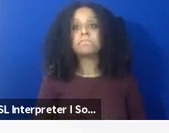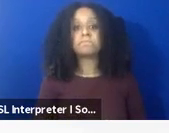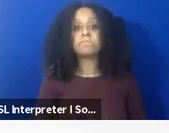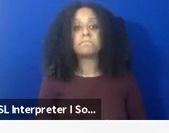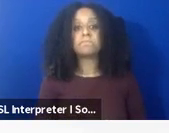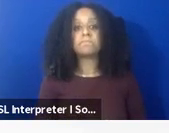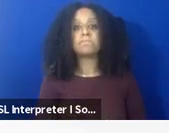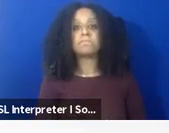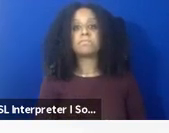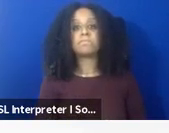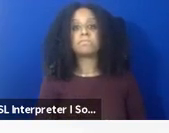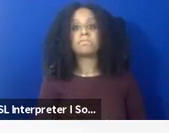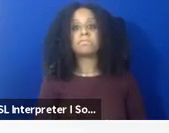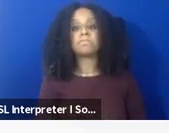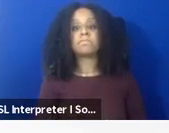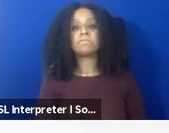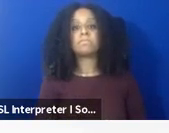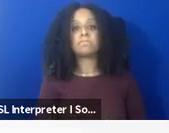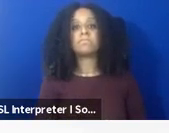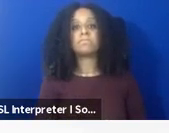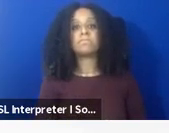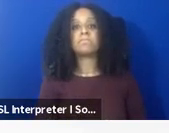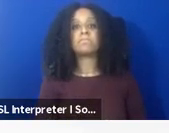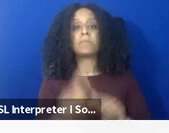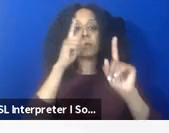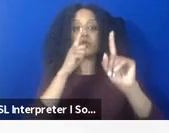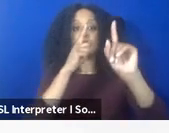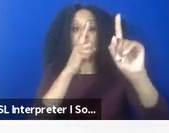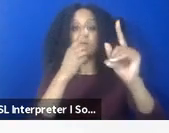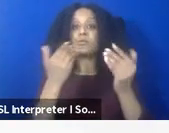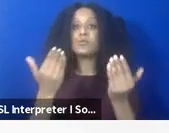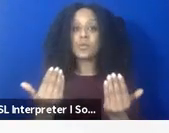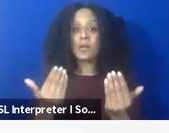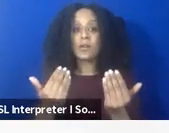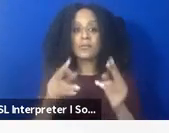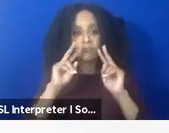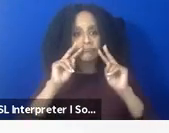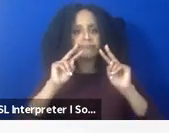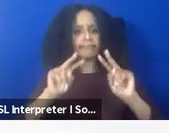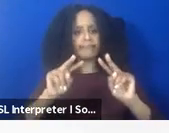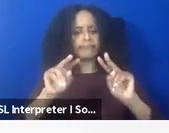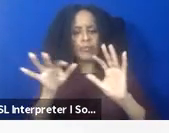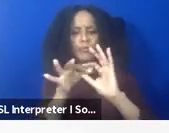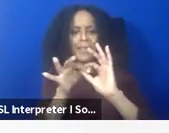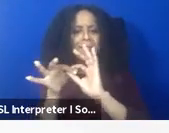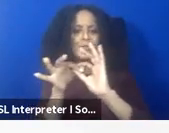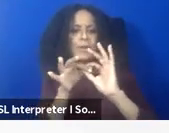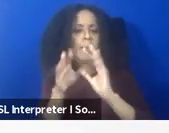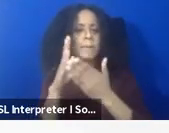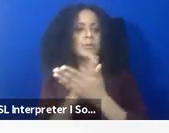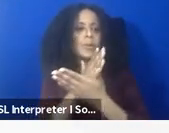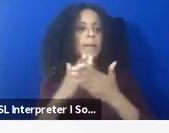The objectives for today's webinar are, first, to identify the underlying relationships between blood